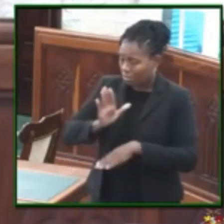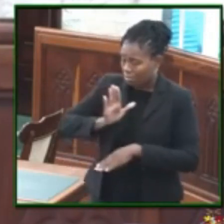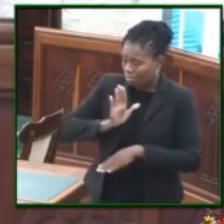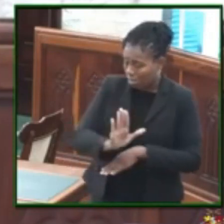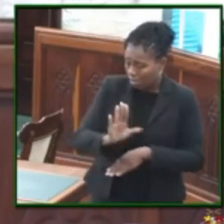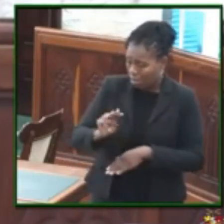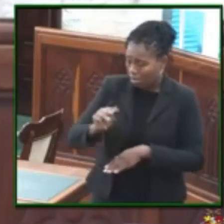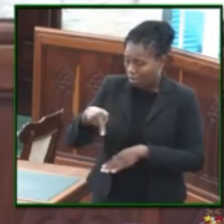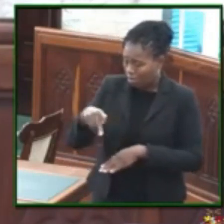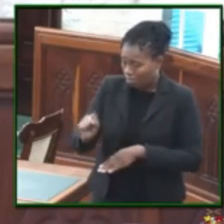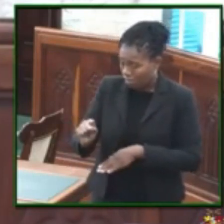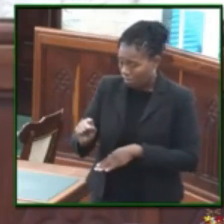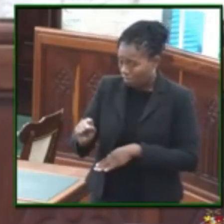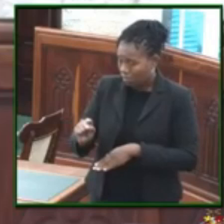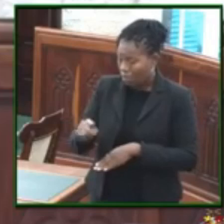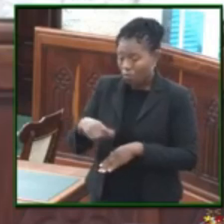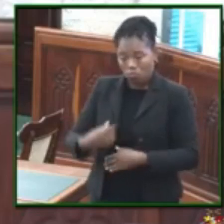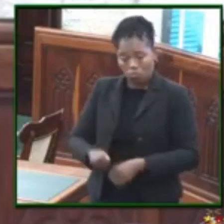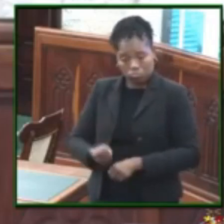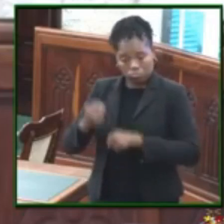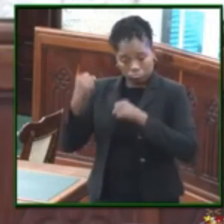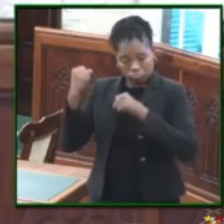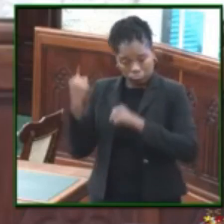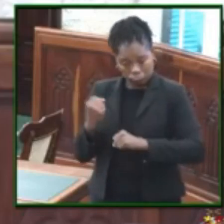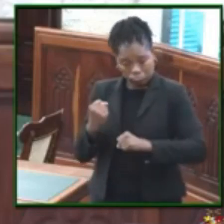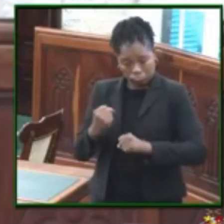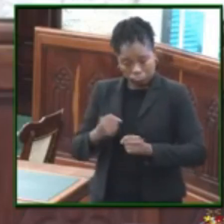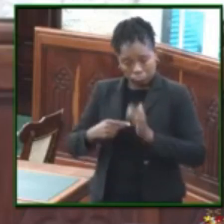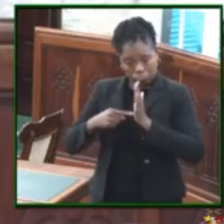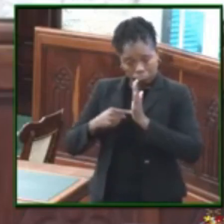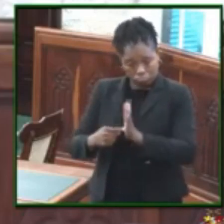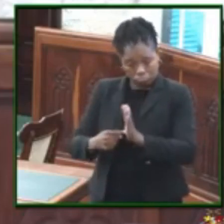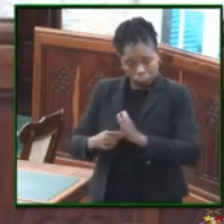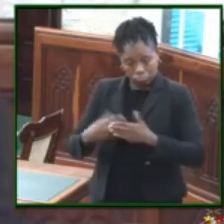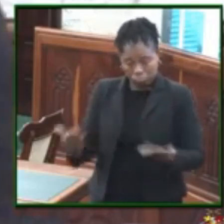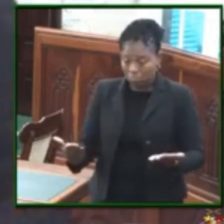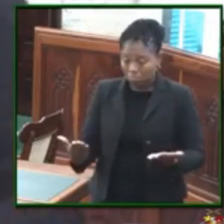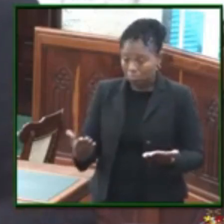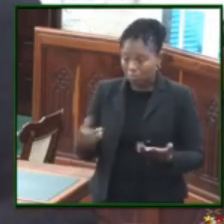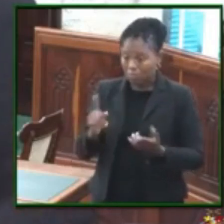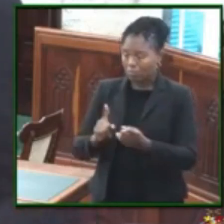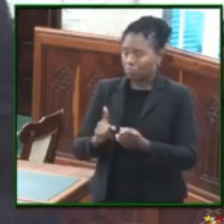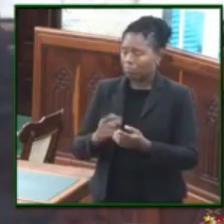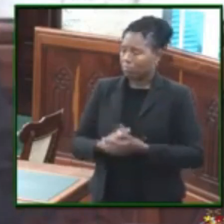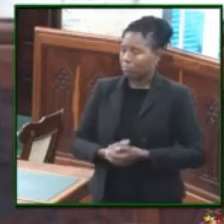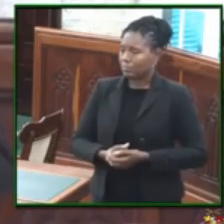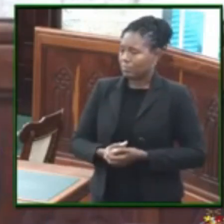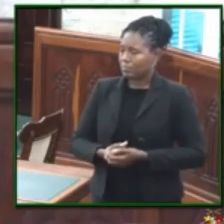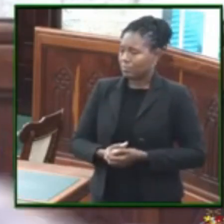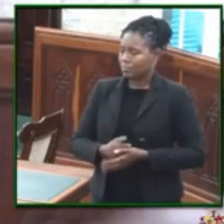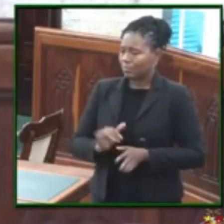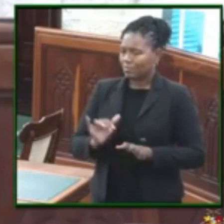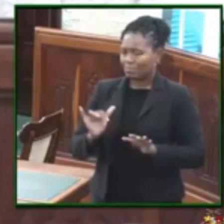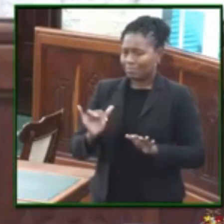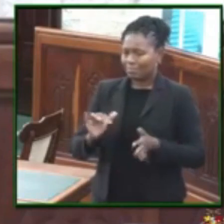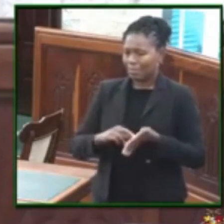MPs for strong representation? Is that some kind of an